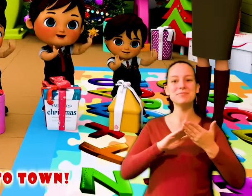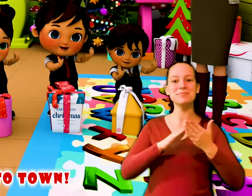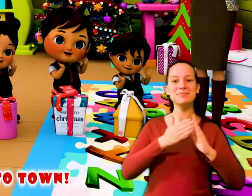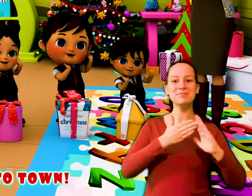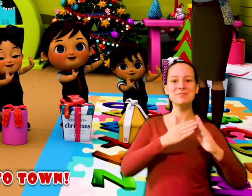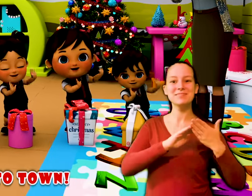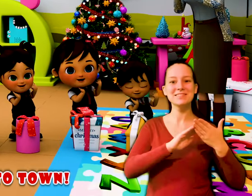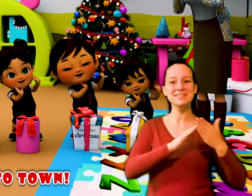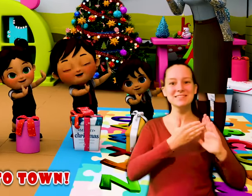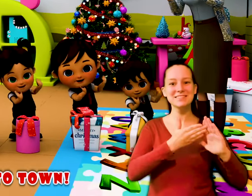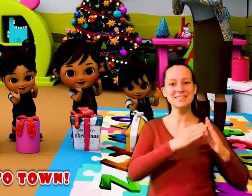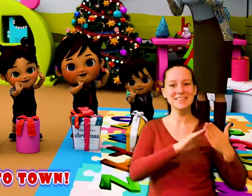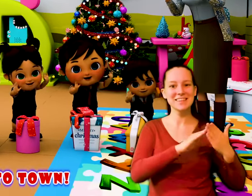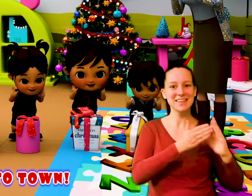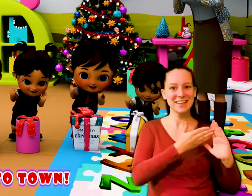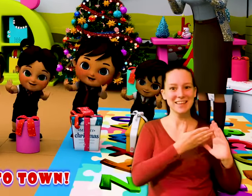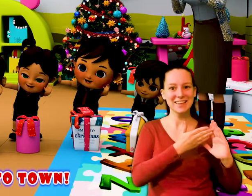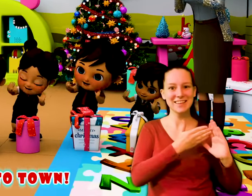to